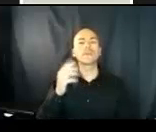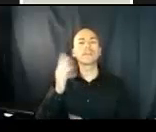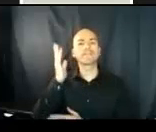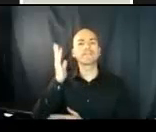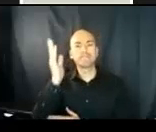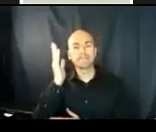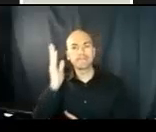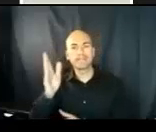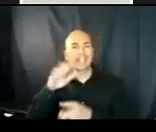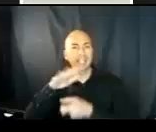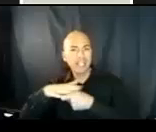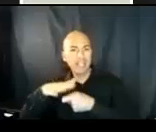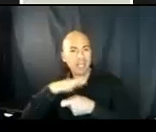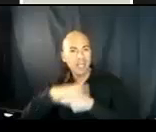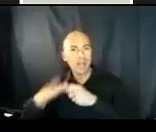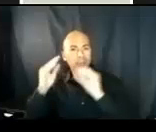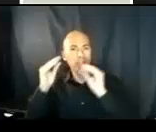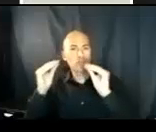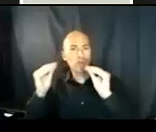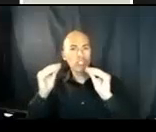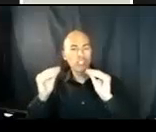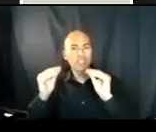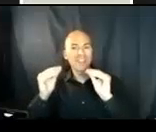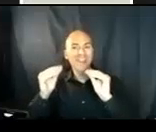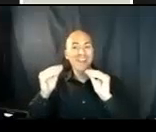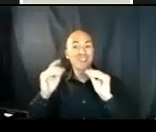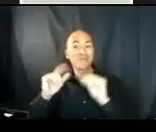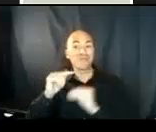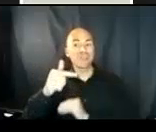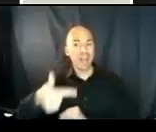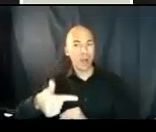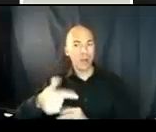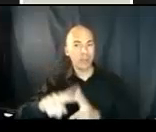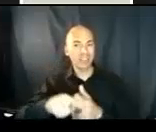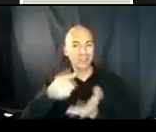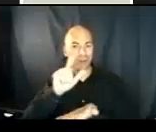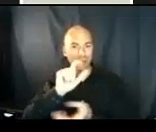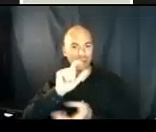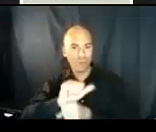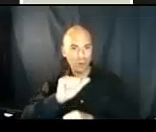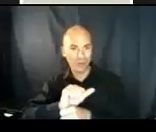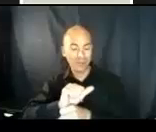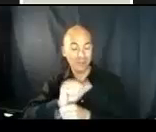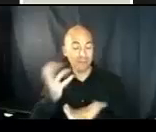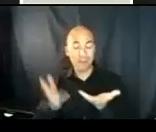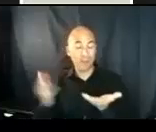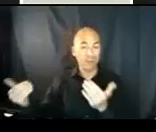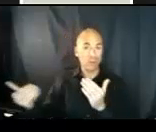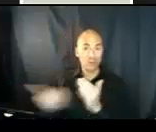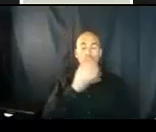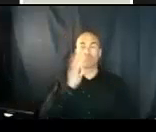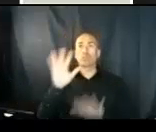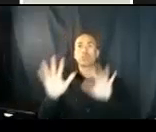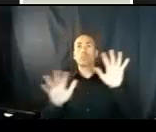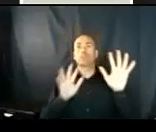for students to start their work. Whether they are starting brand new in your course, whether they're opening a lesson,